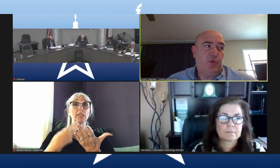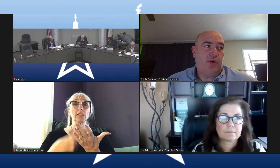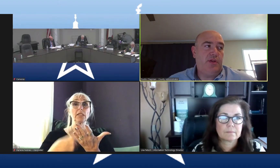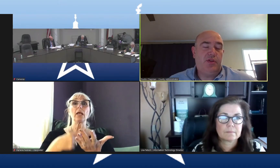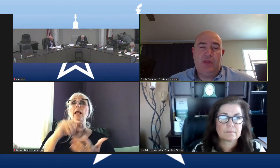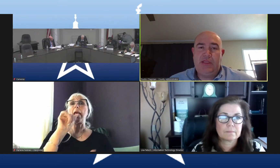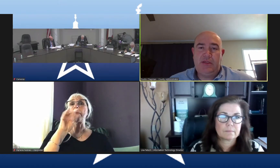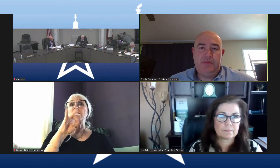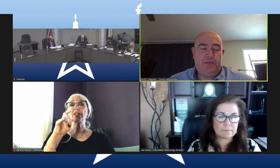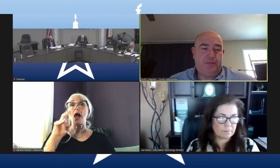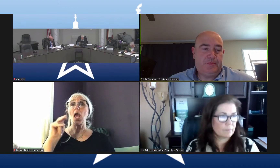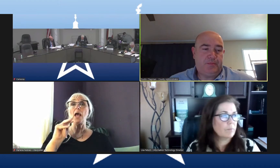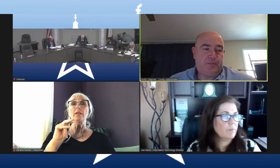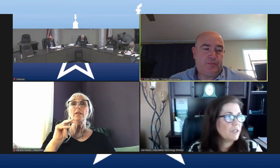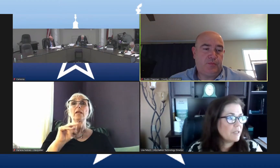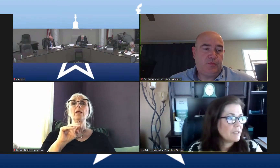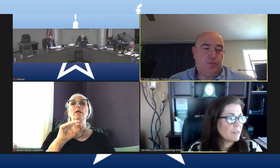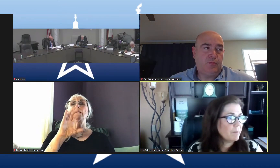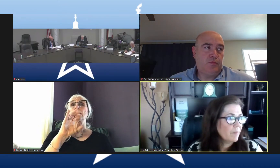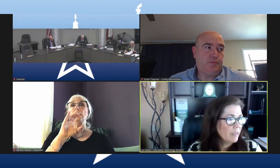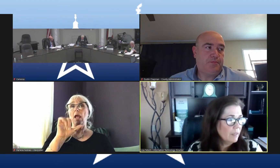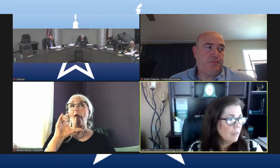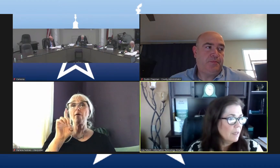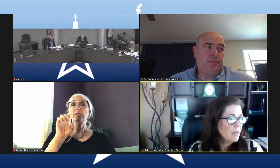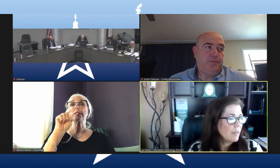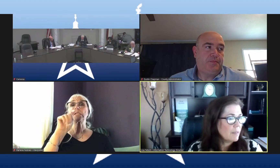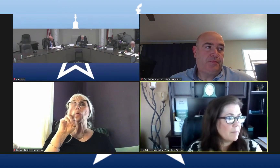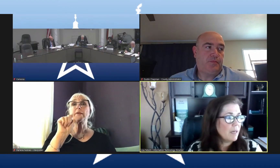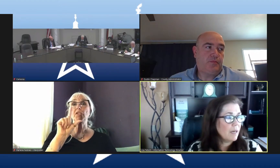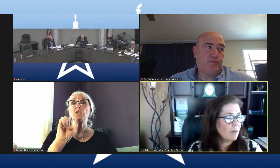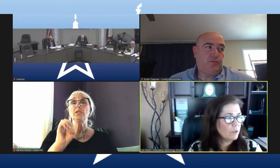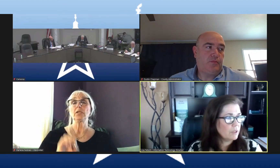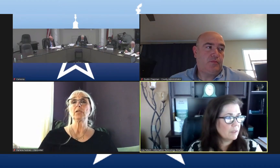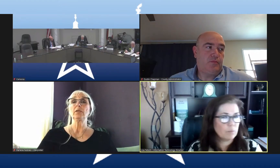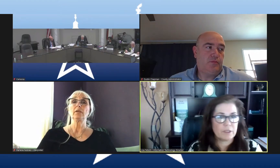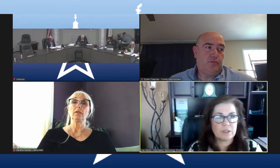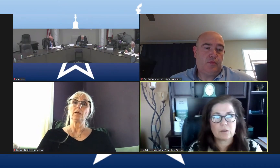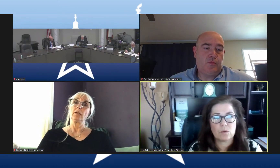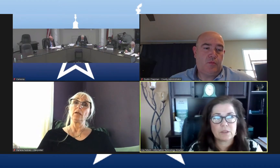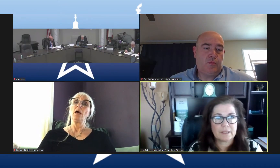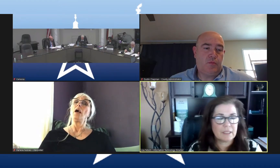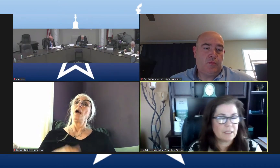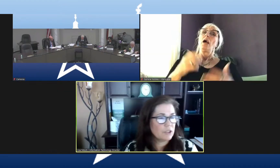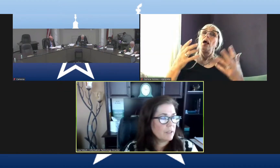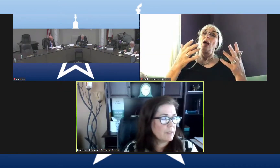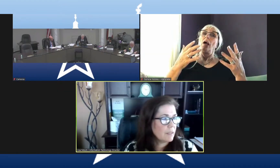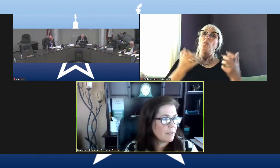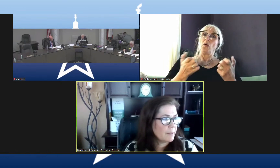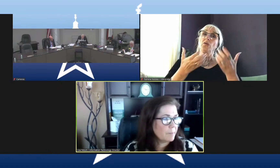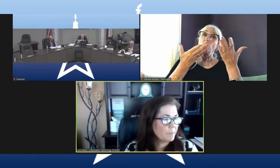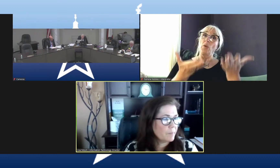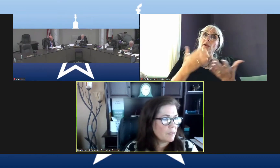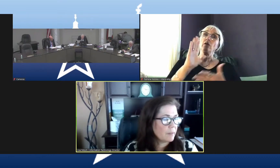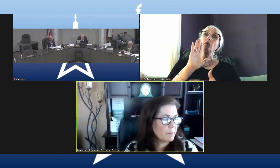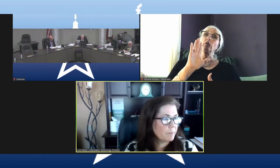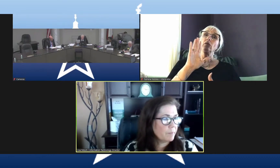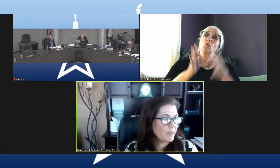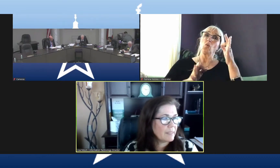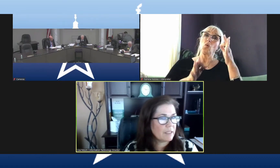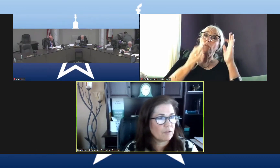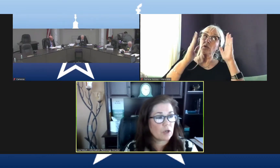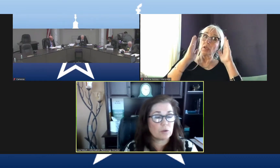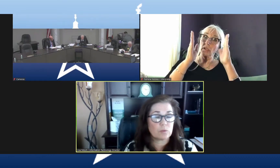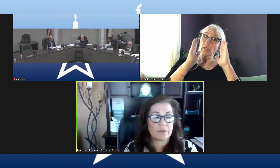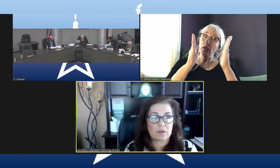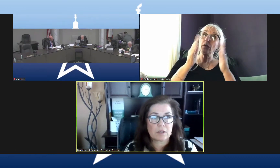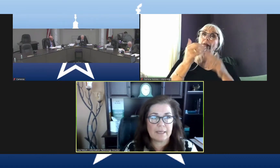cloud storage. Lisa? Thank you, Dustin. I want to bring to the court's attention some things